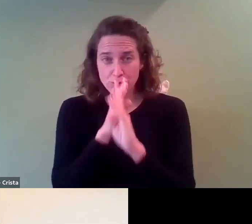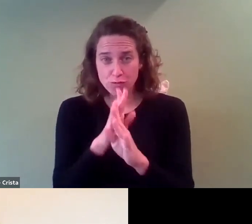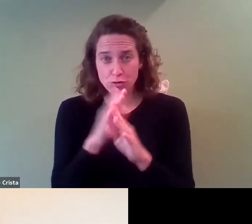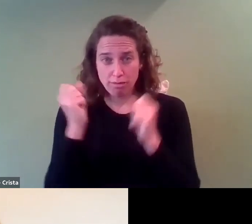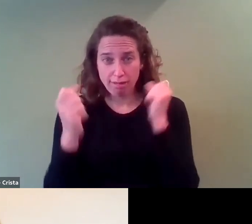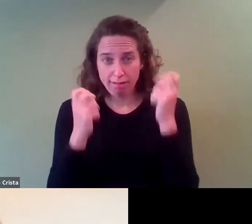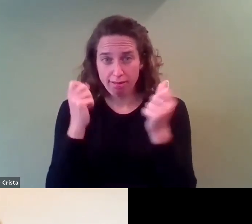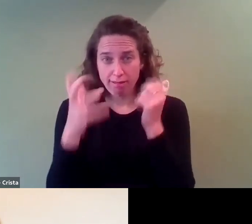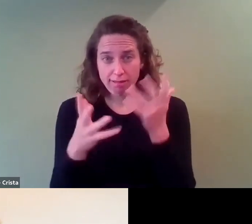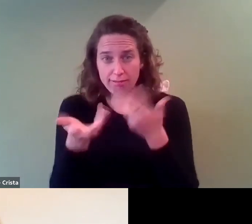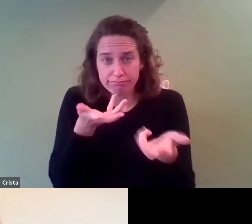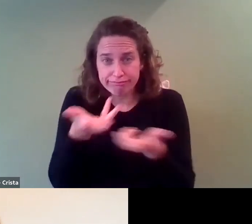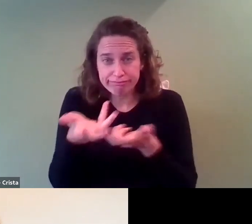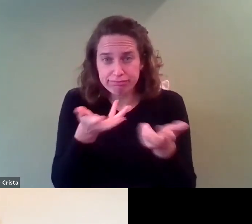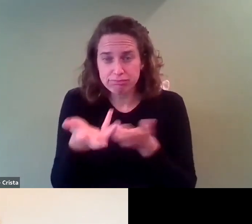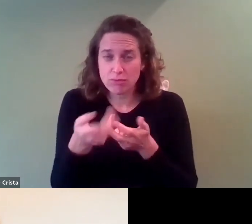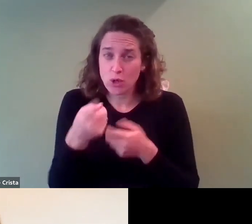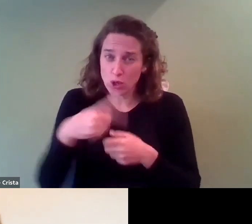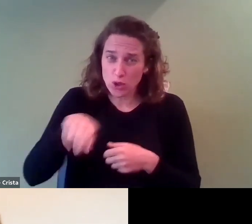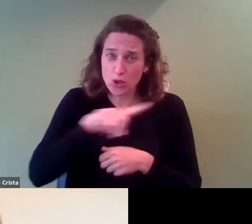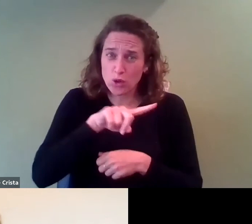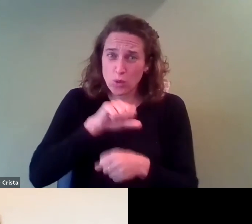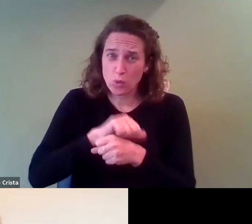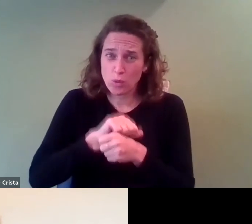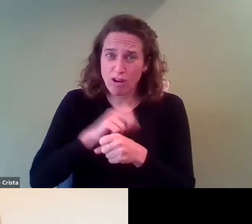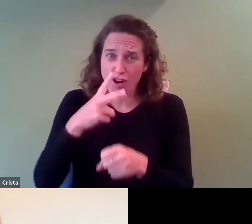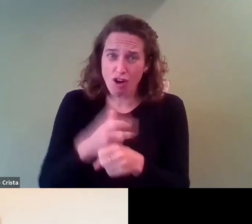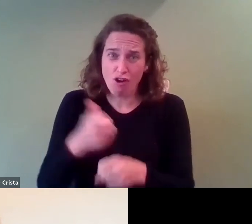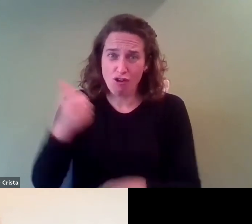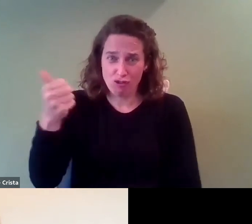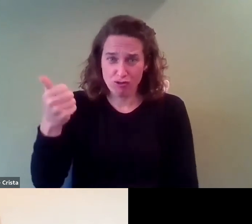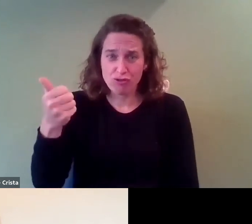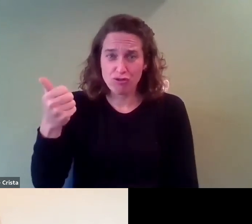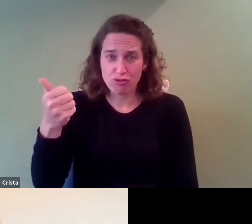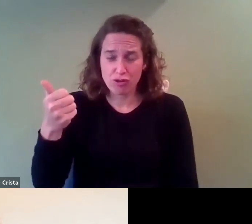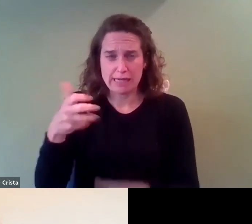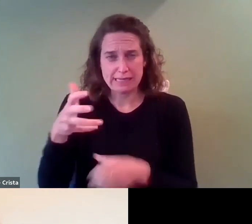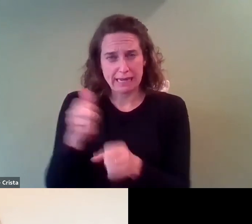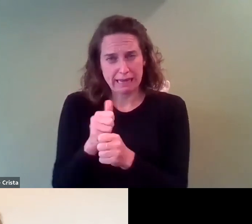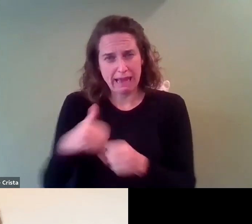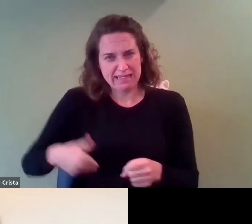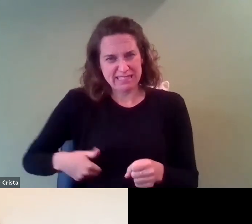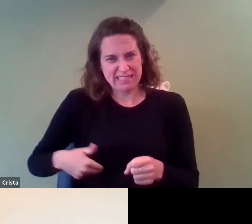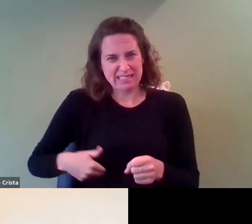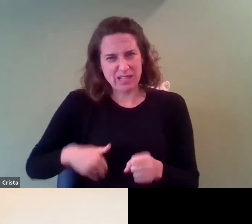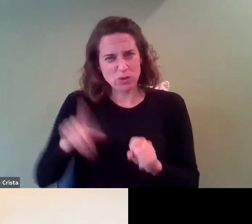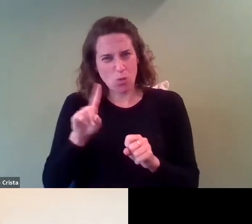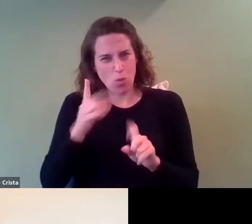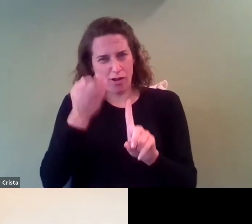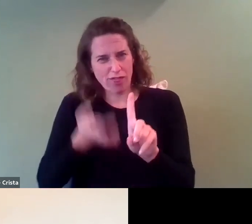And so you're working a lot harder to really get a sense of where this person is.